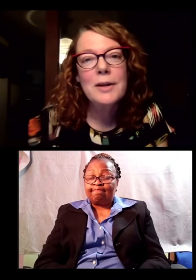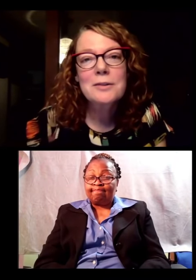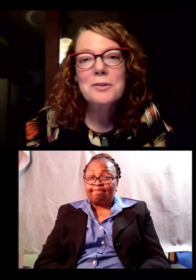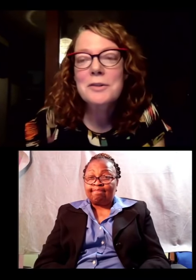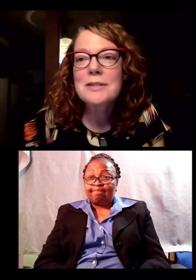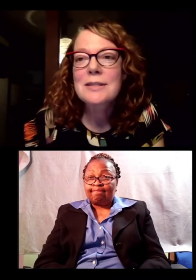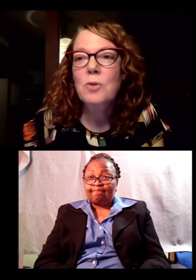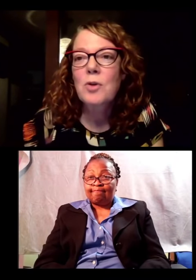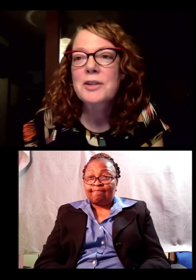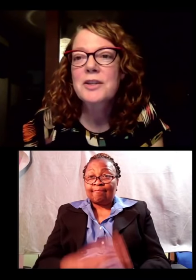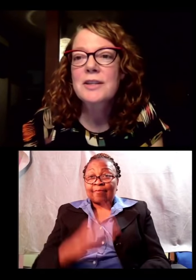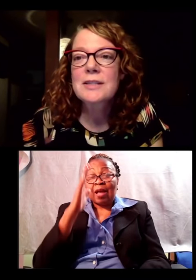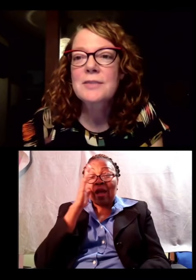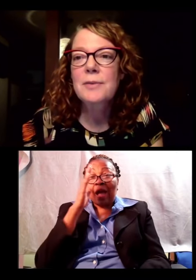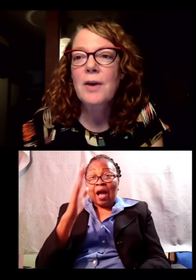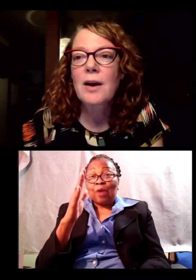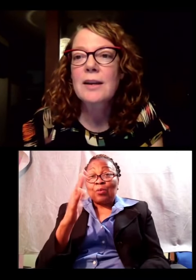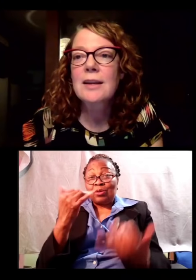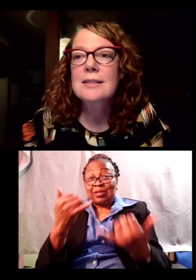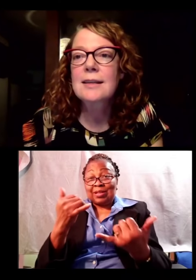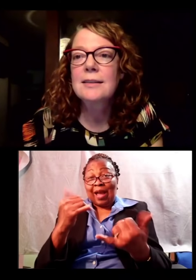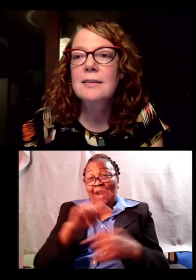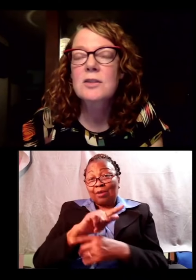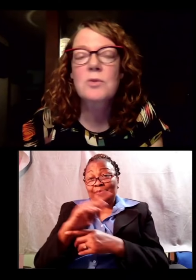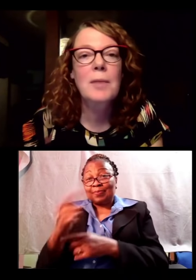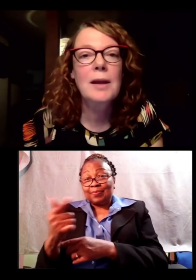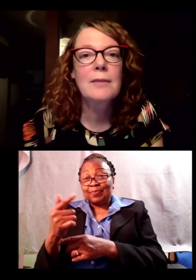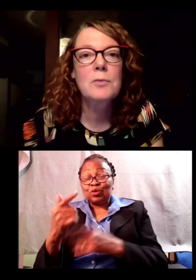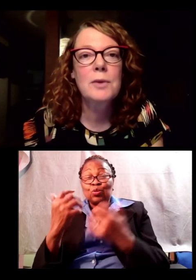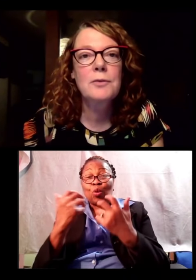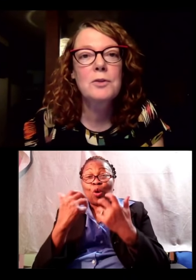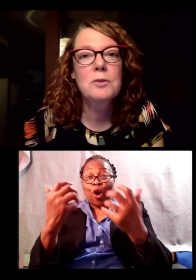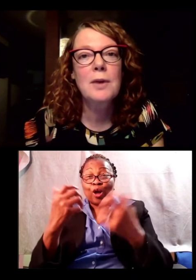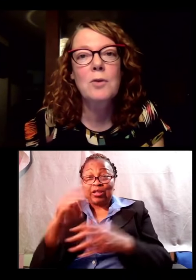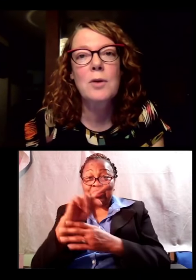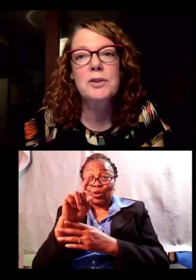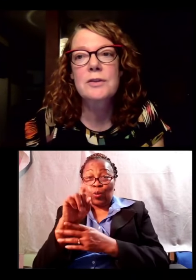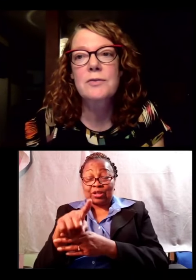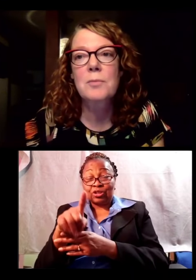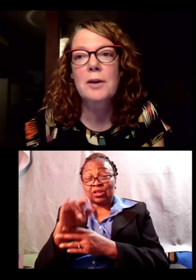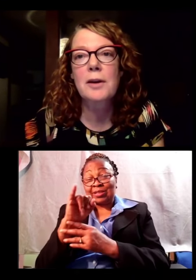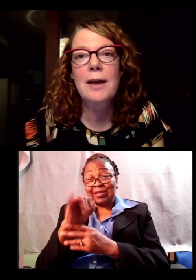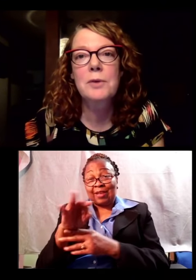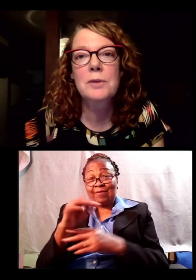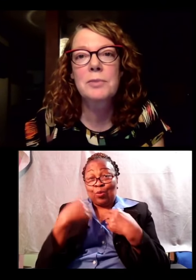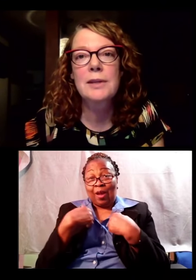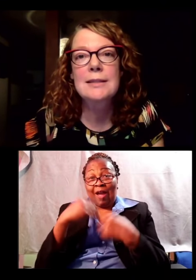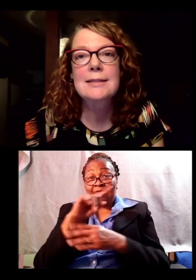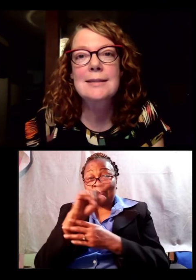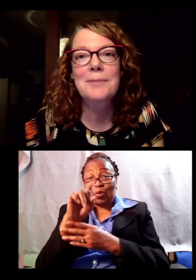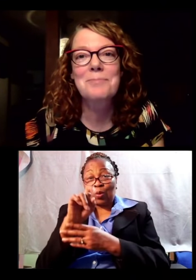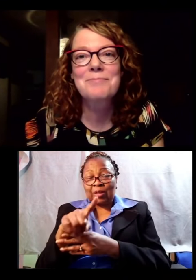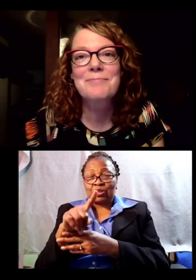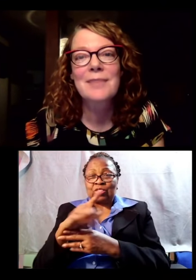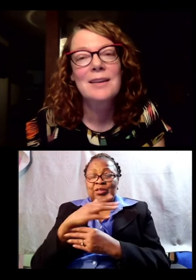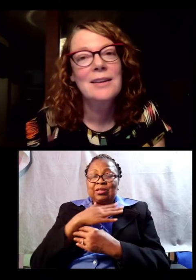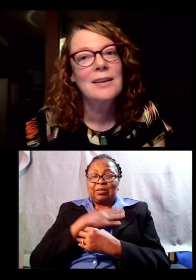I'm going to turn to some questions from the audience and just remind everyone, if you do have questions for Margaret Atwood, please